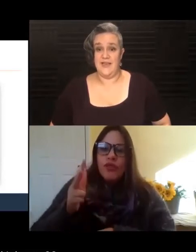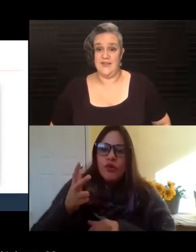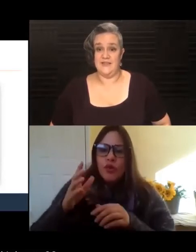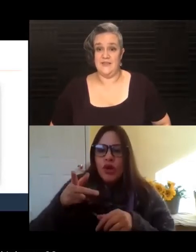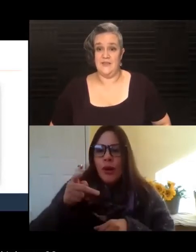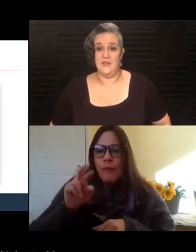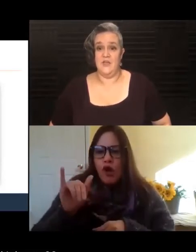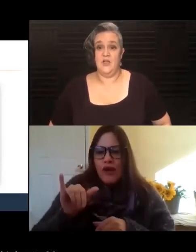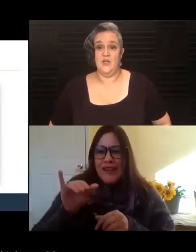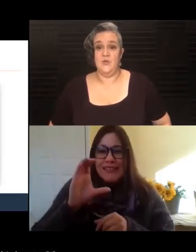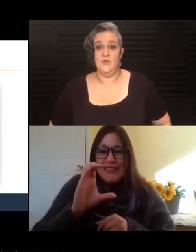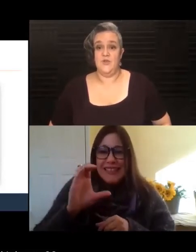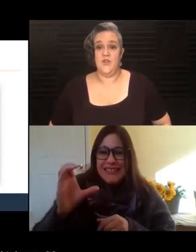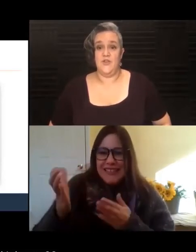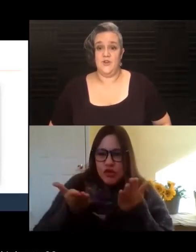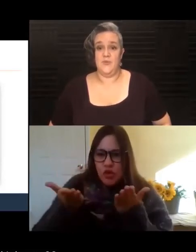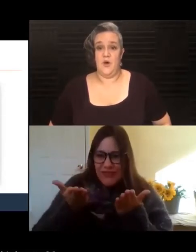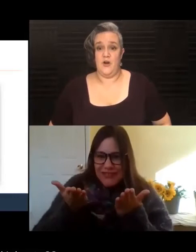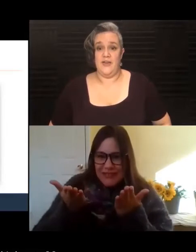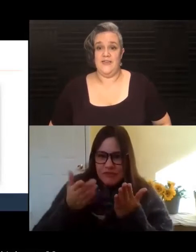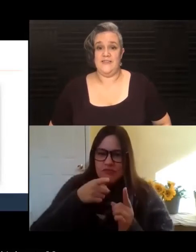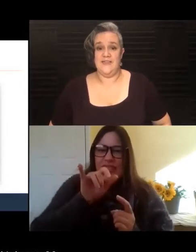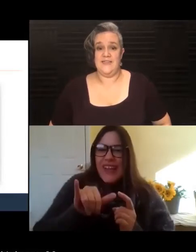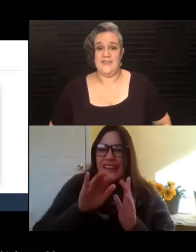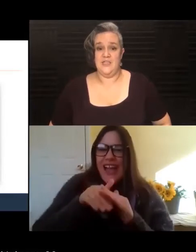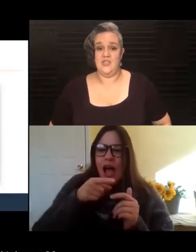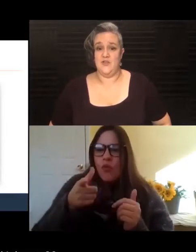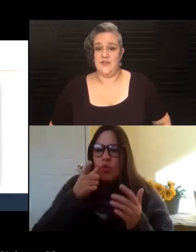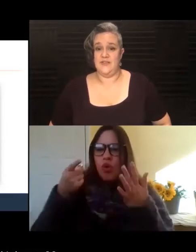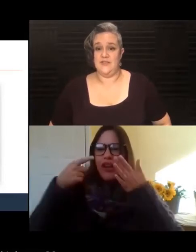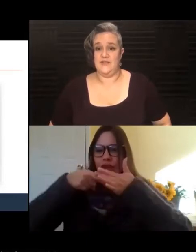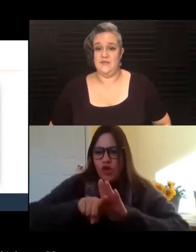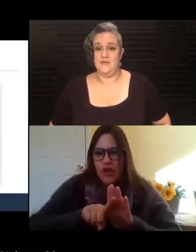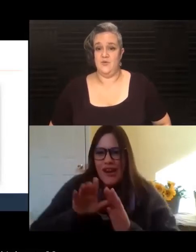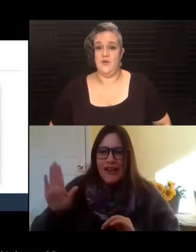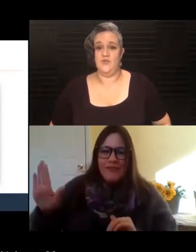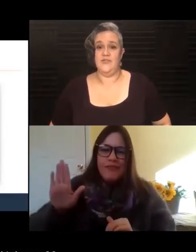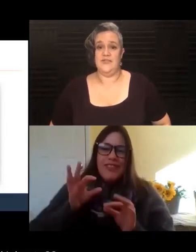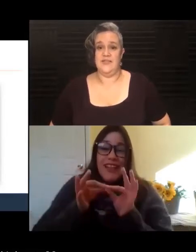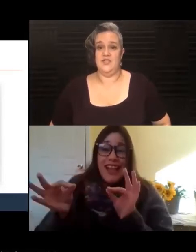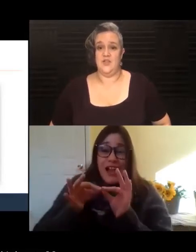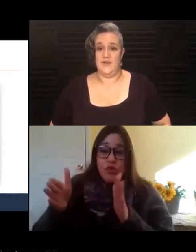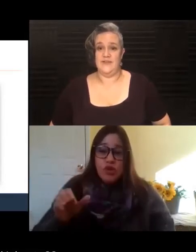it says, use third-party CC services or CC service.